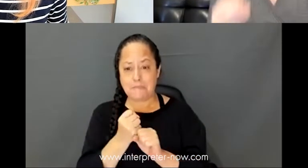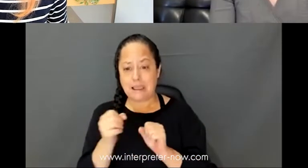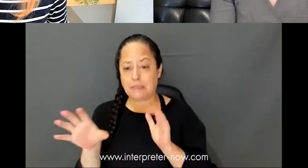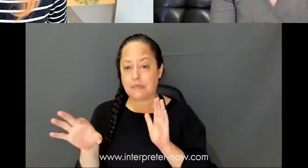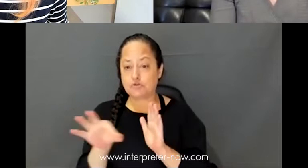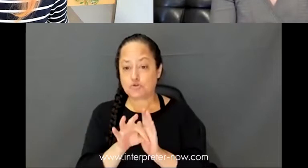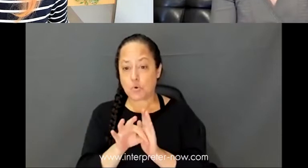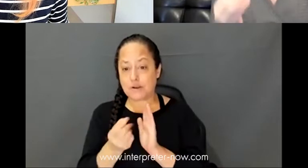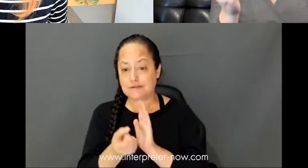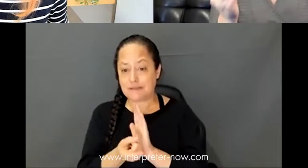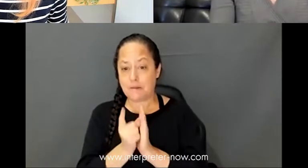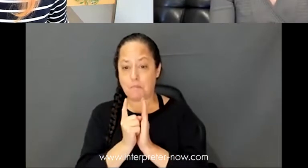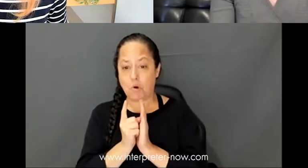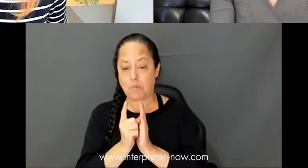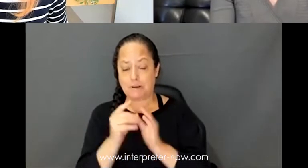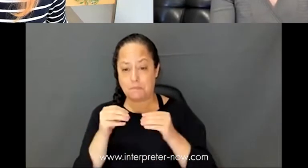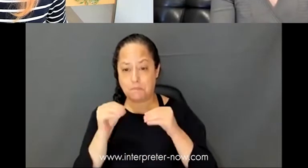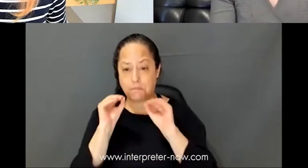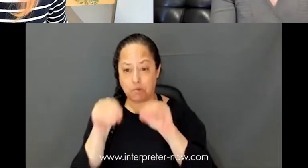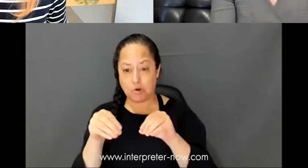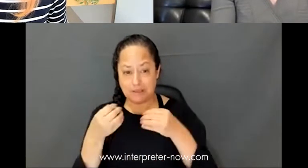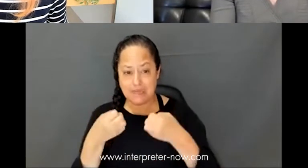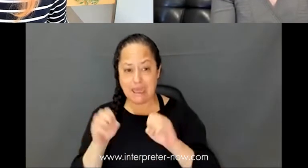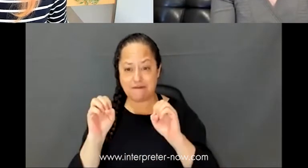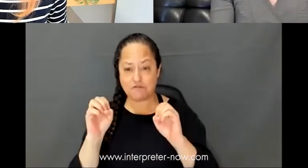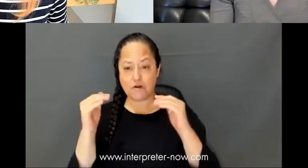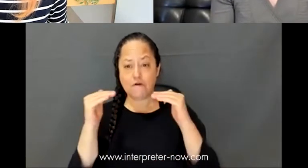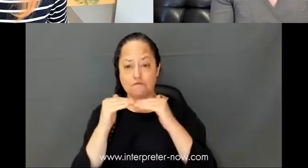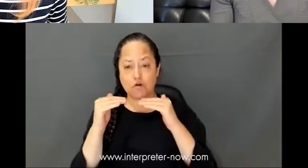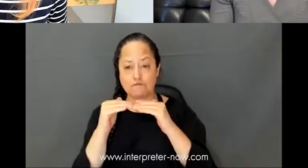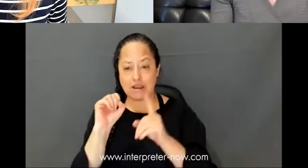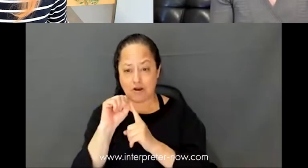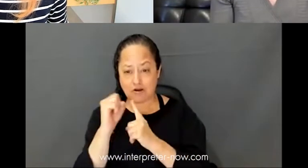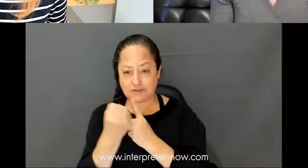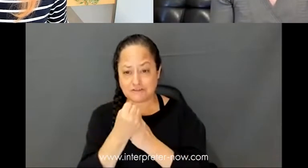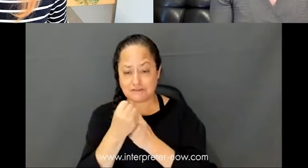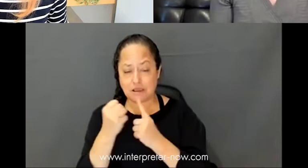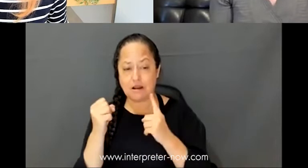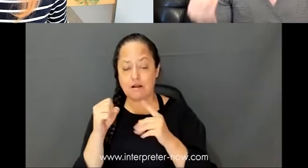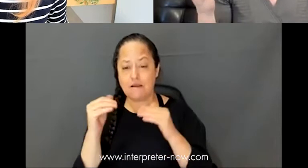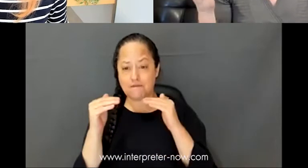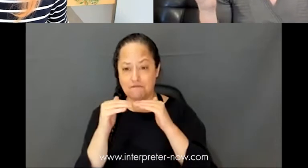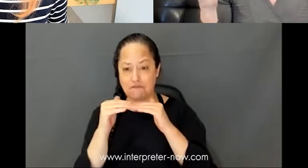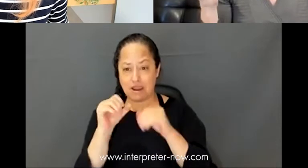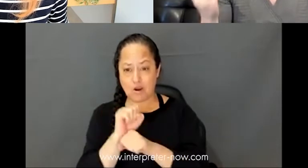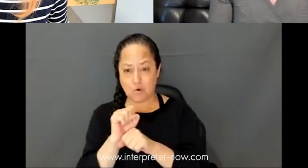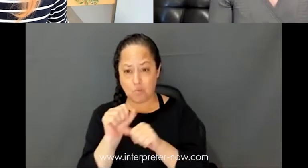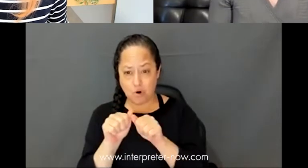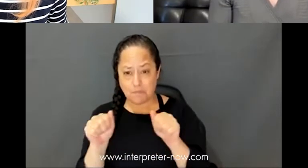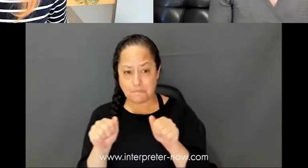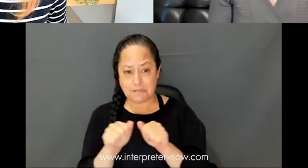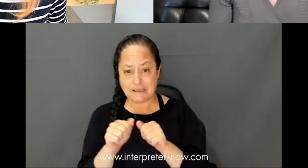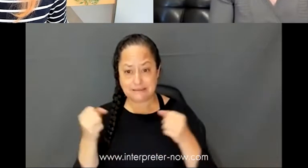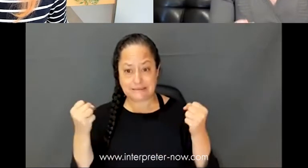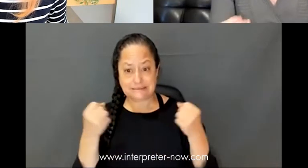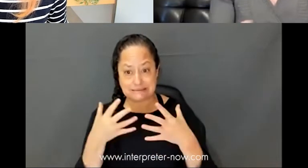to put in the effort for a fairer society and a fairer workplace. As scary as the